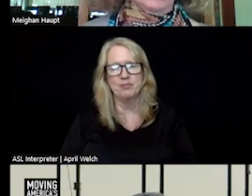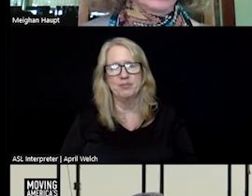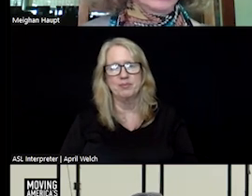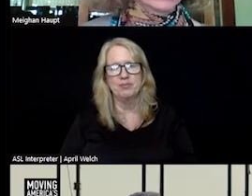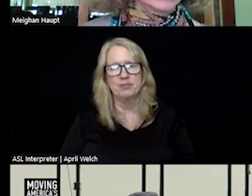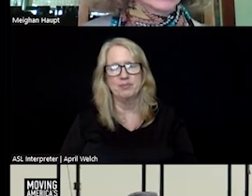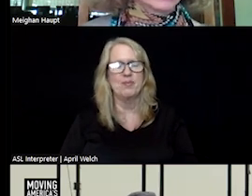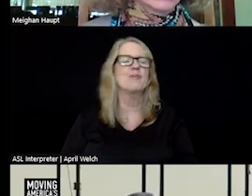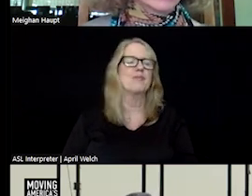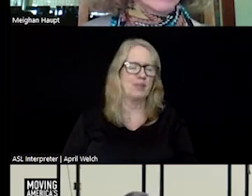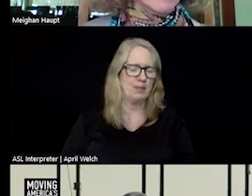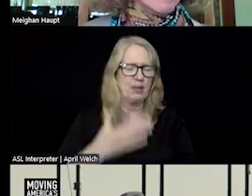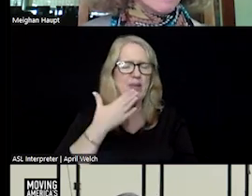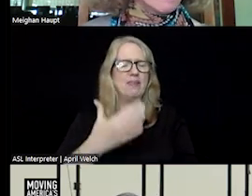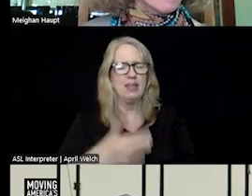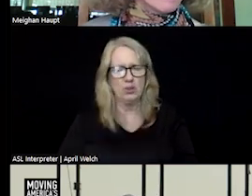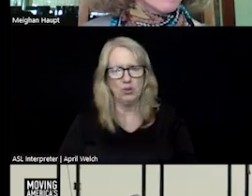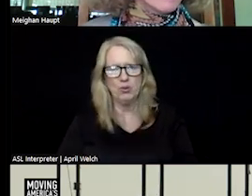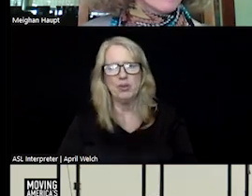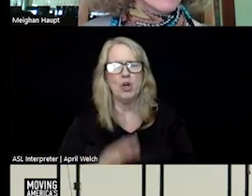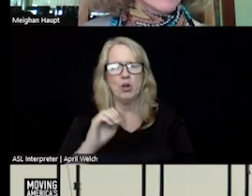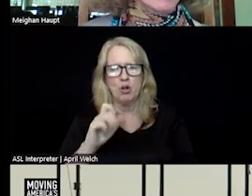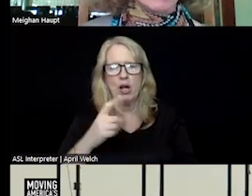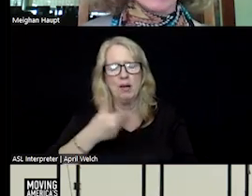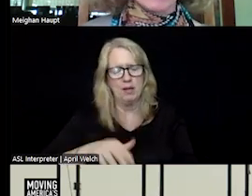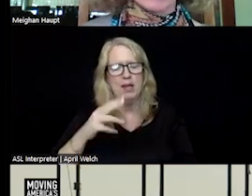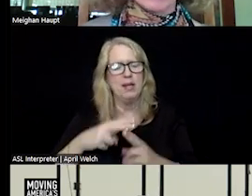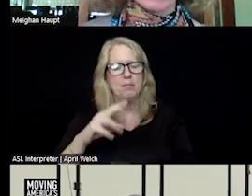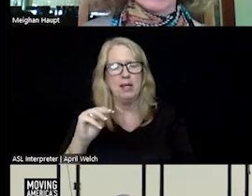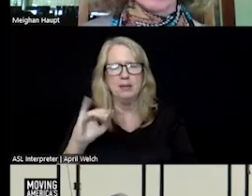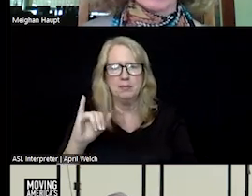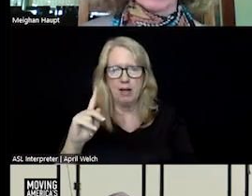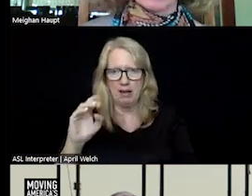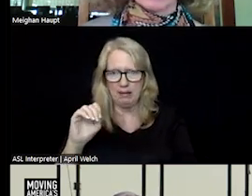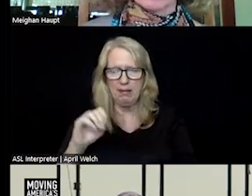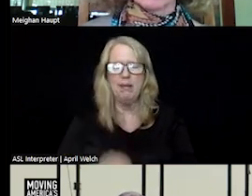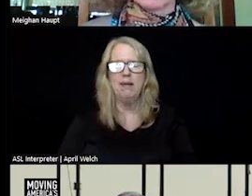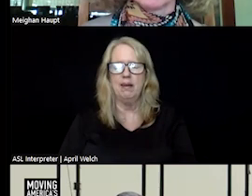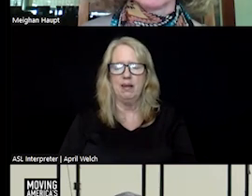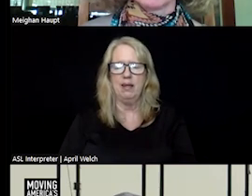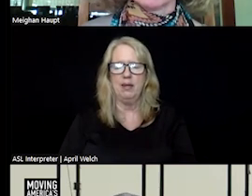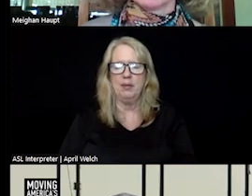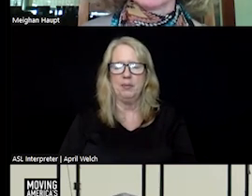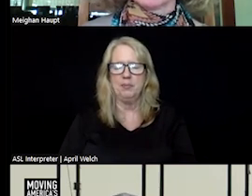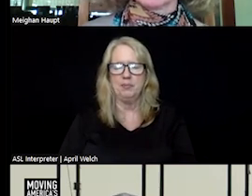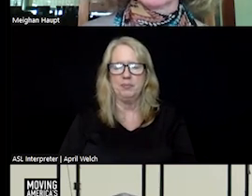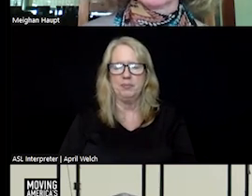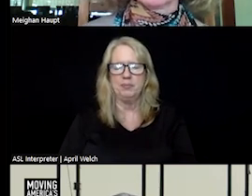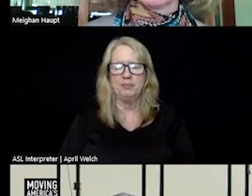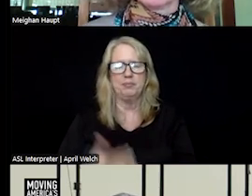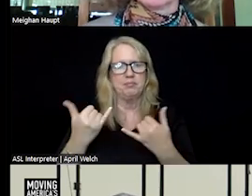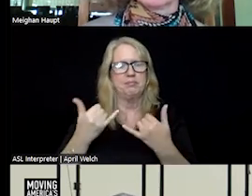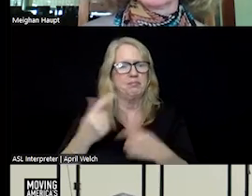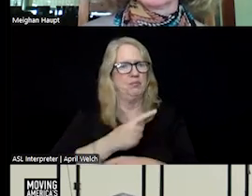Hey, thank you, Errol. So of course, my name is Mike, and as I'm sitting here today